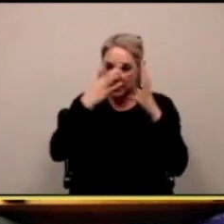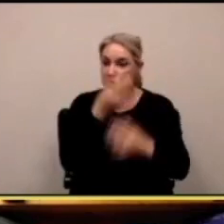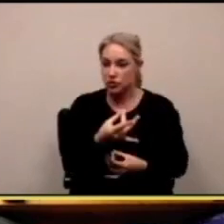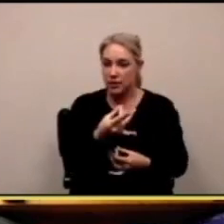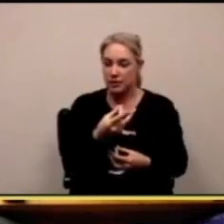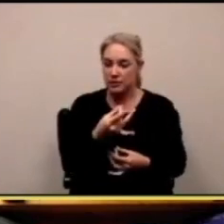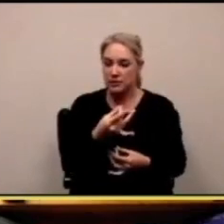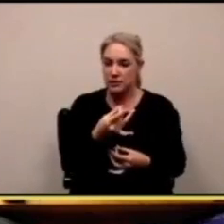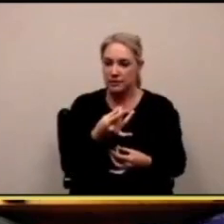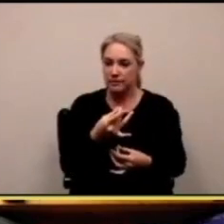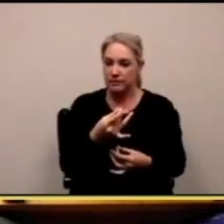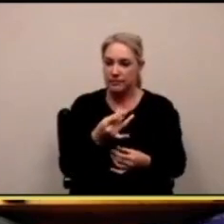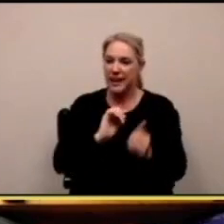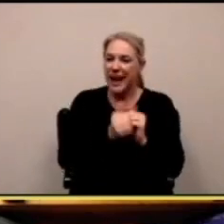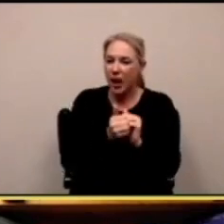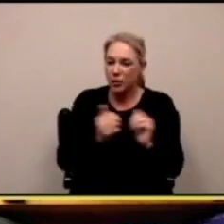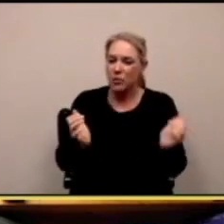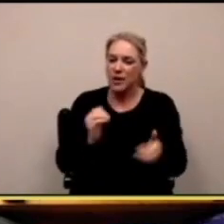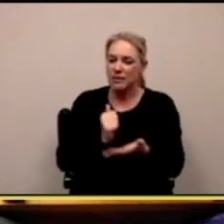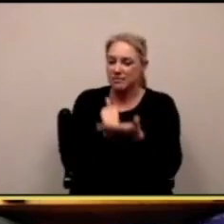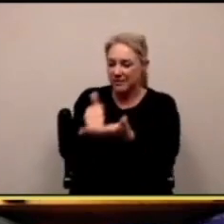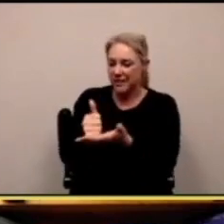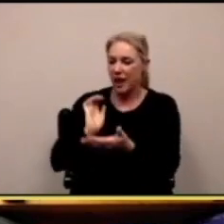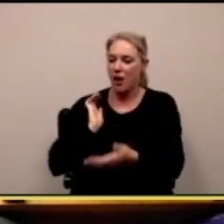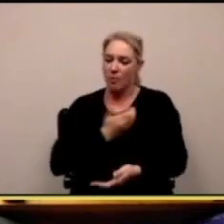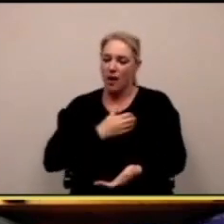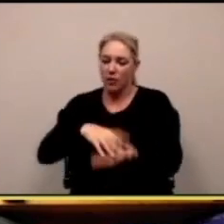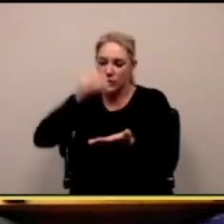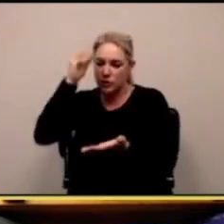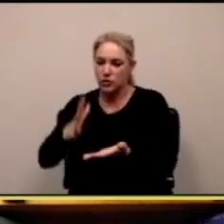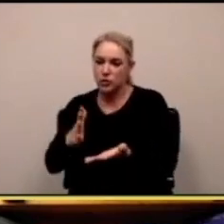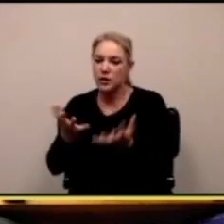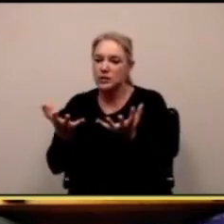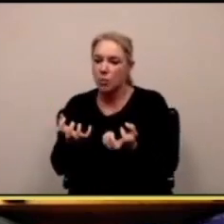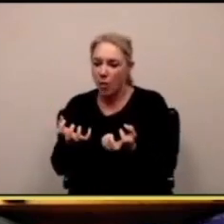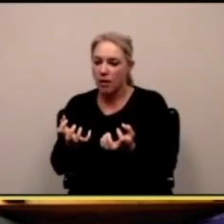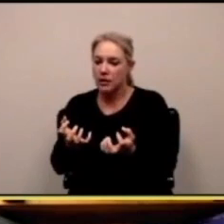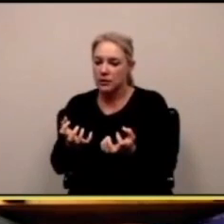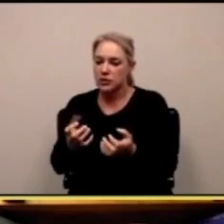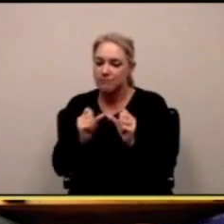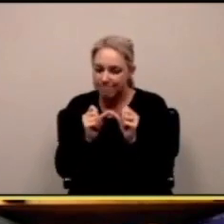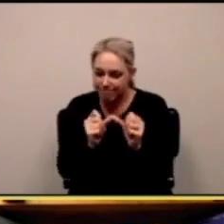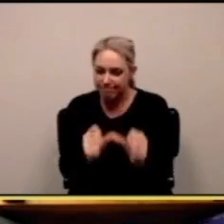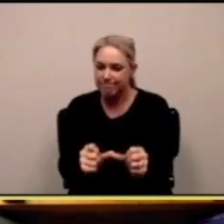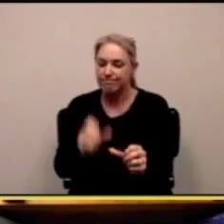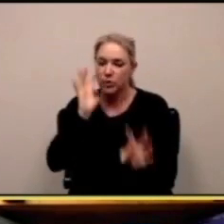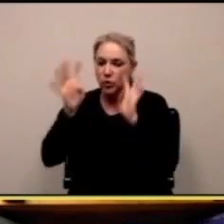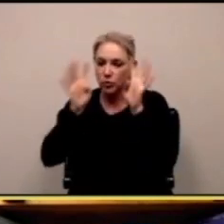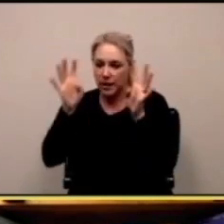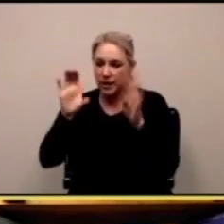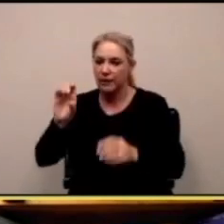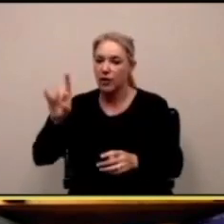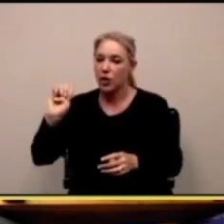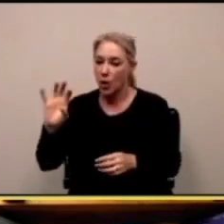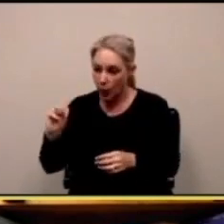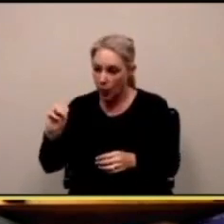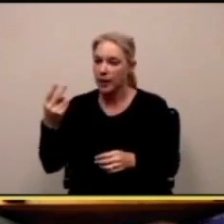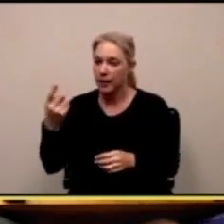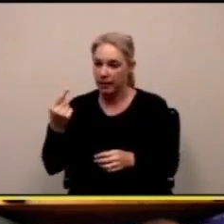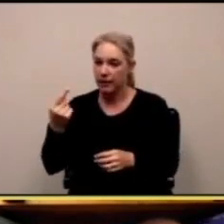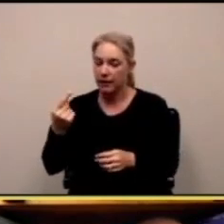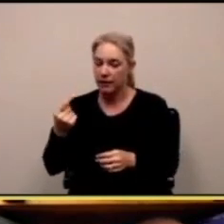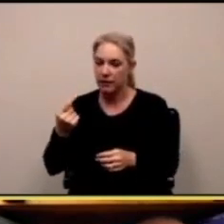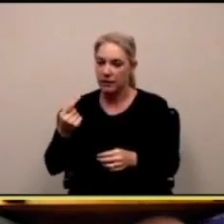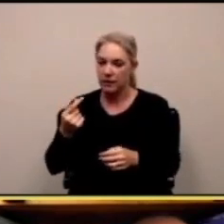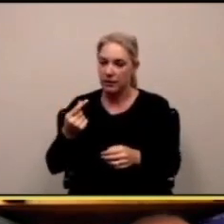to code creatively with a cause? I guess it's just next steps is